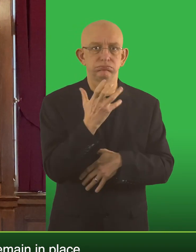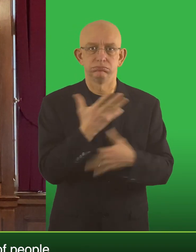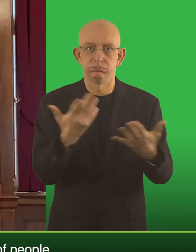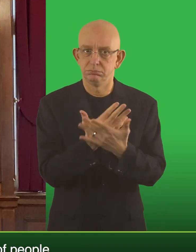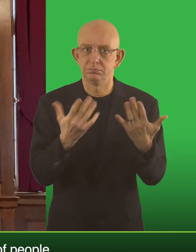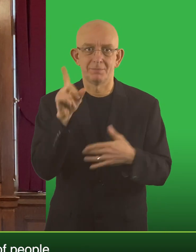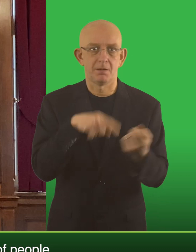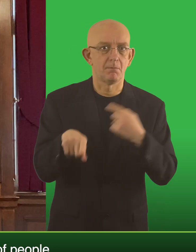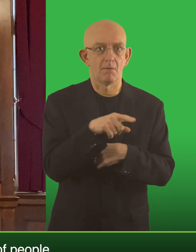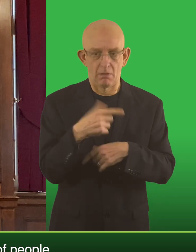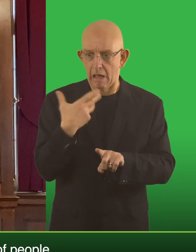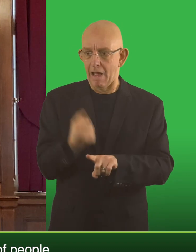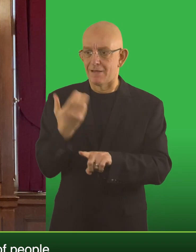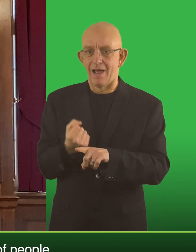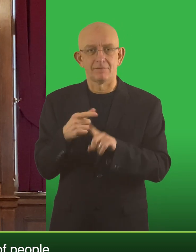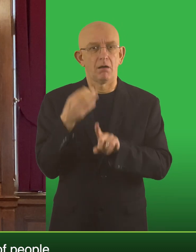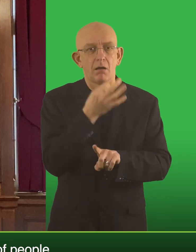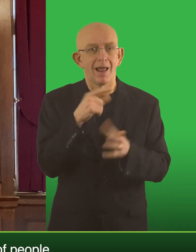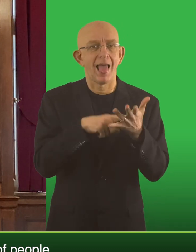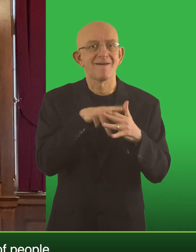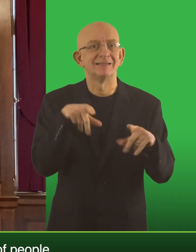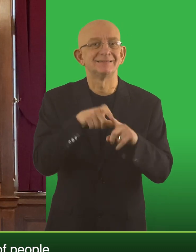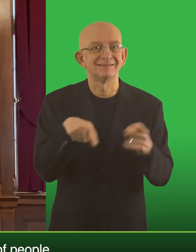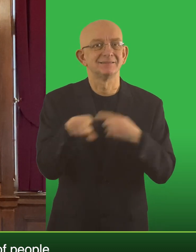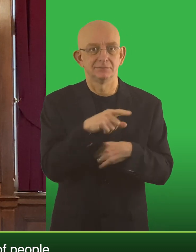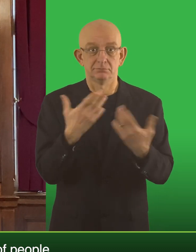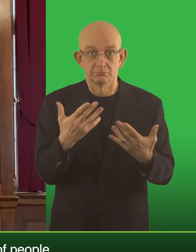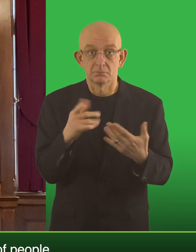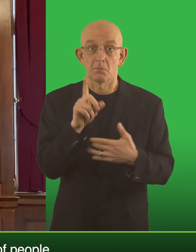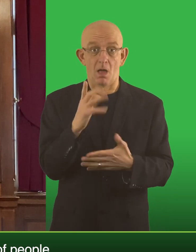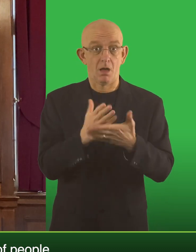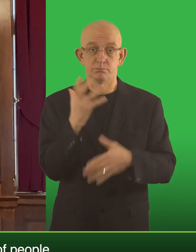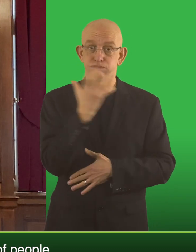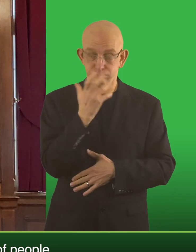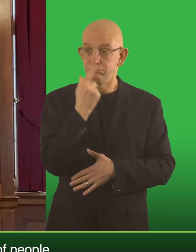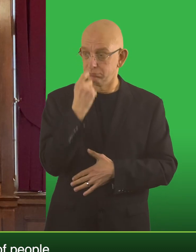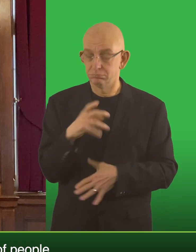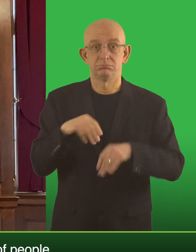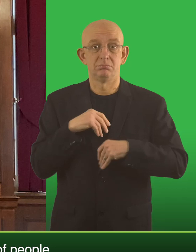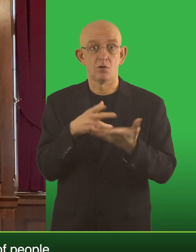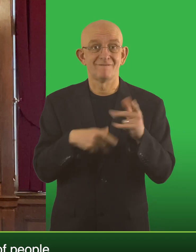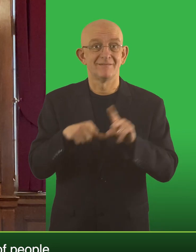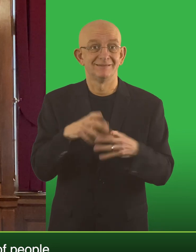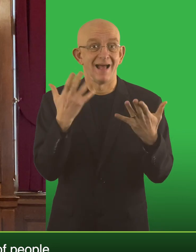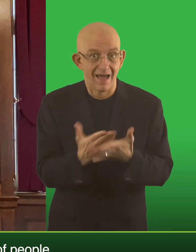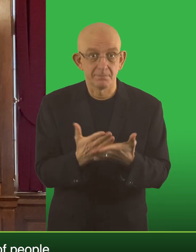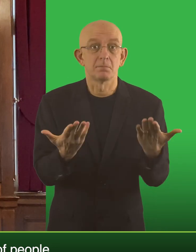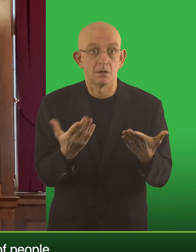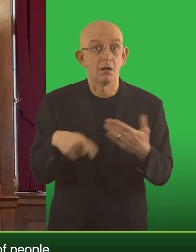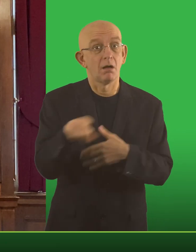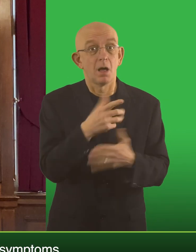high, because the vast majority of people who have positive LFD results are now extremely likely to have